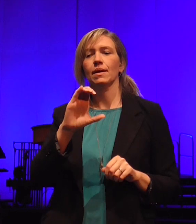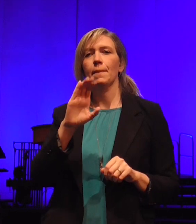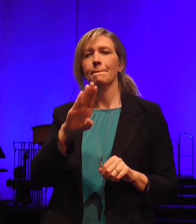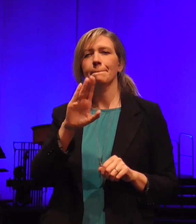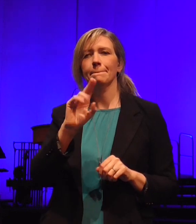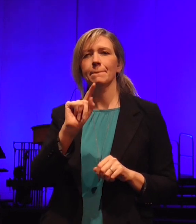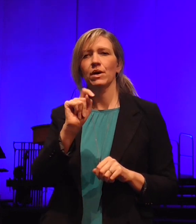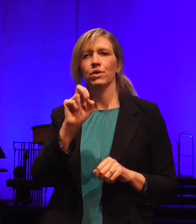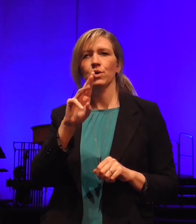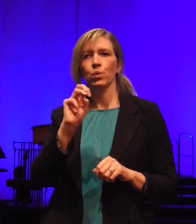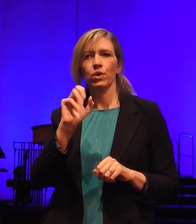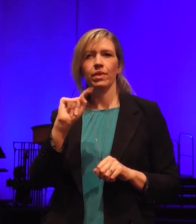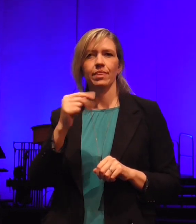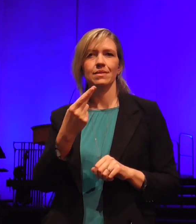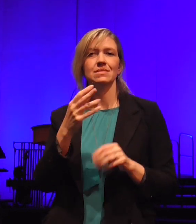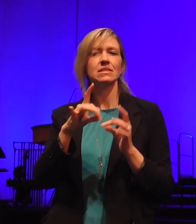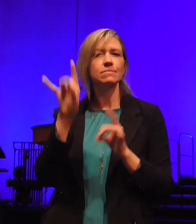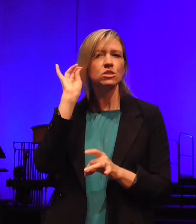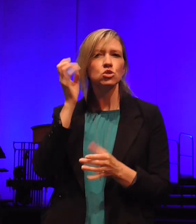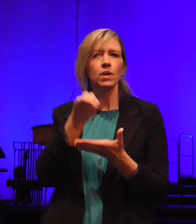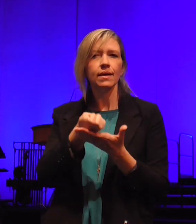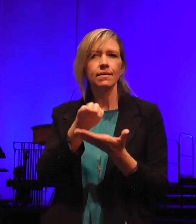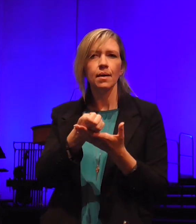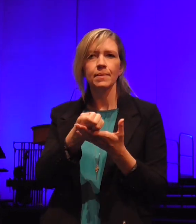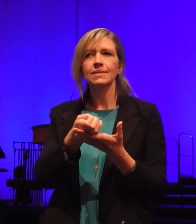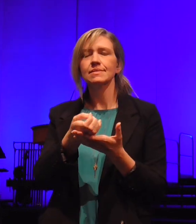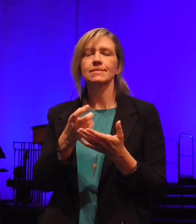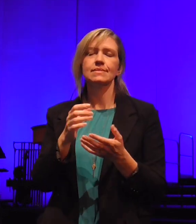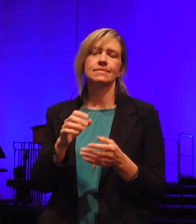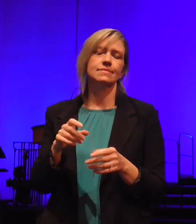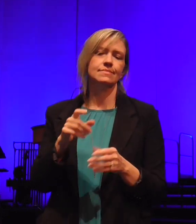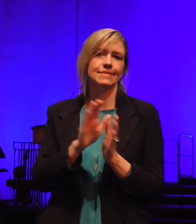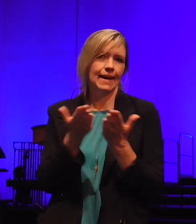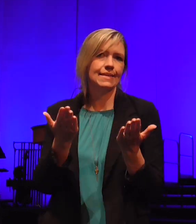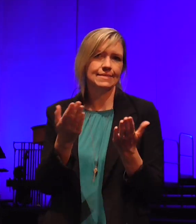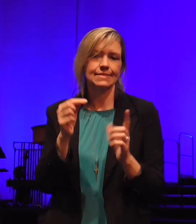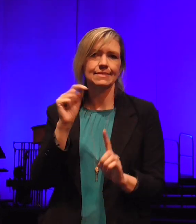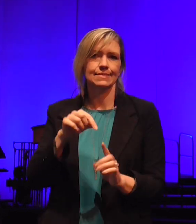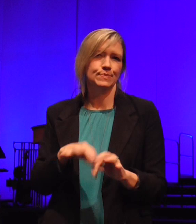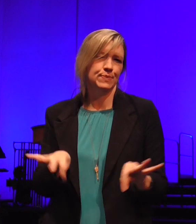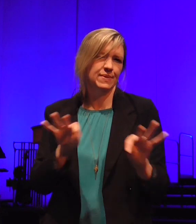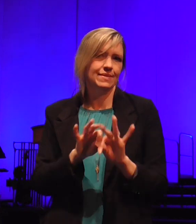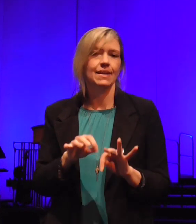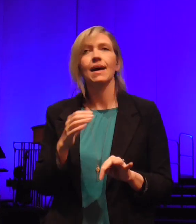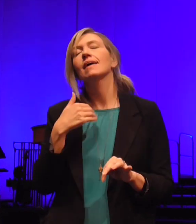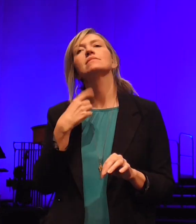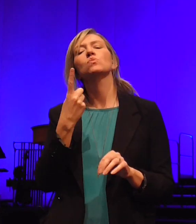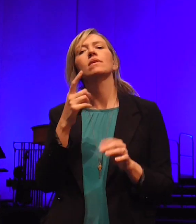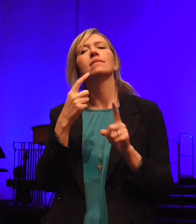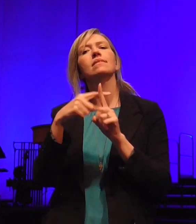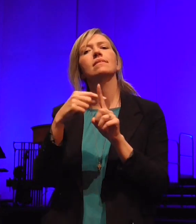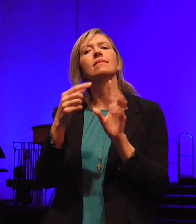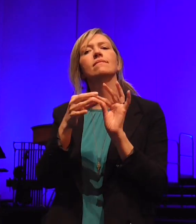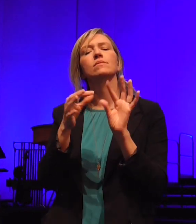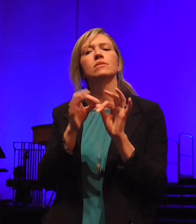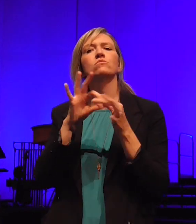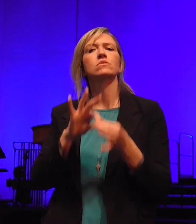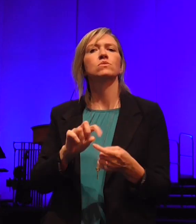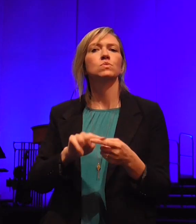Eric Butterworth, in his Spiritual Economics, classic spiritual text, he has an abundance affirmation that I